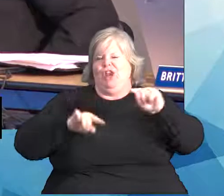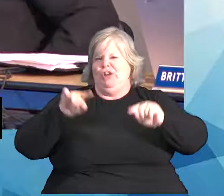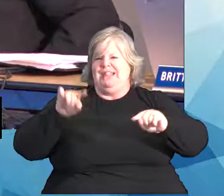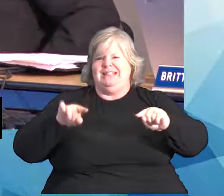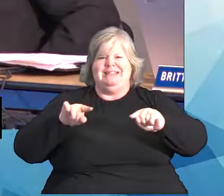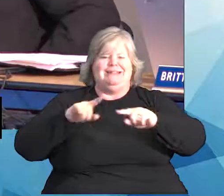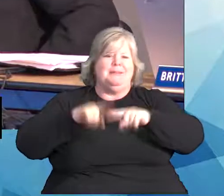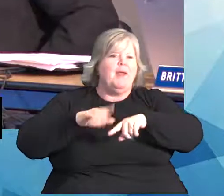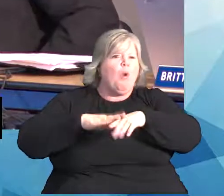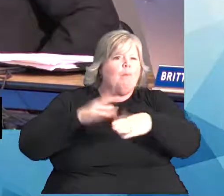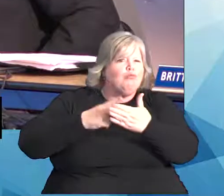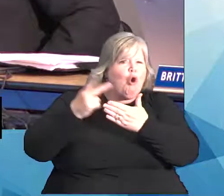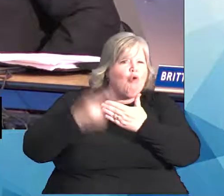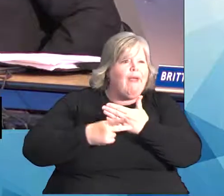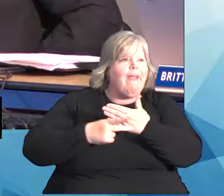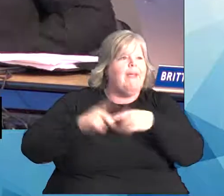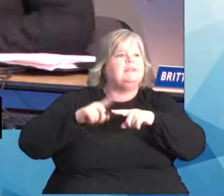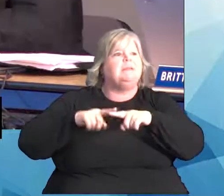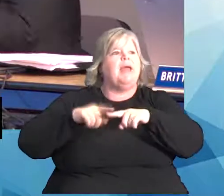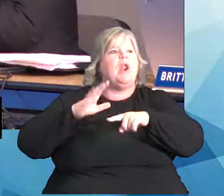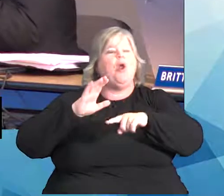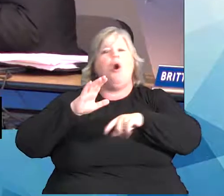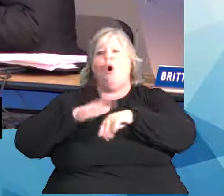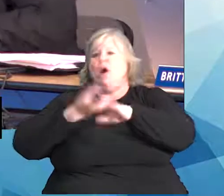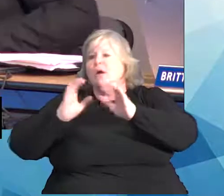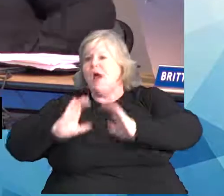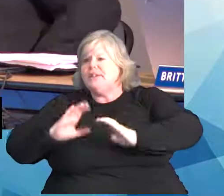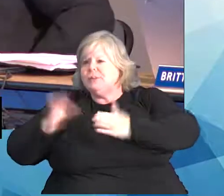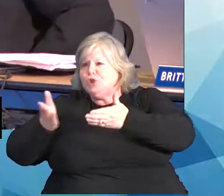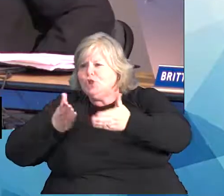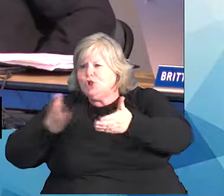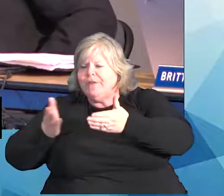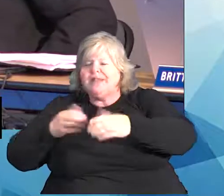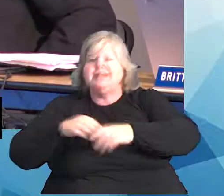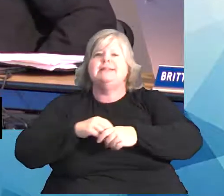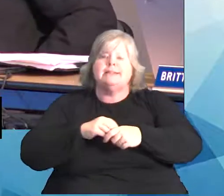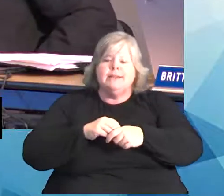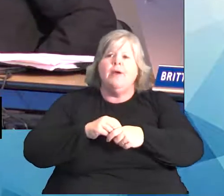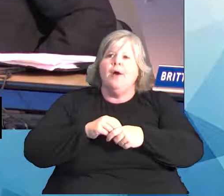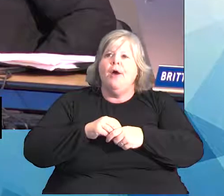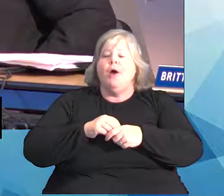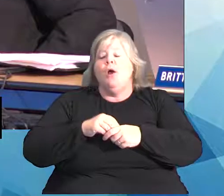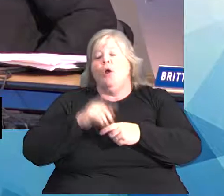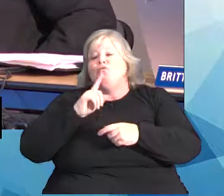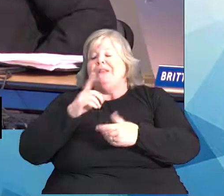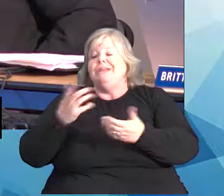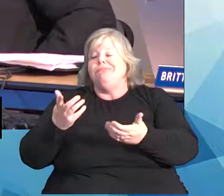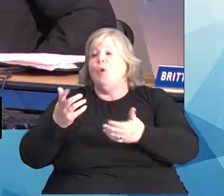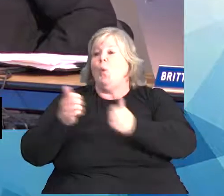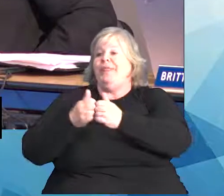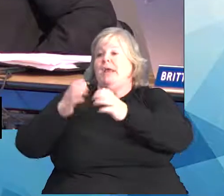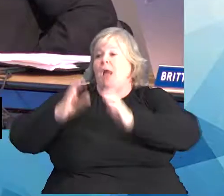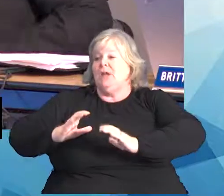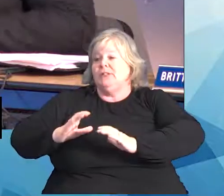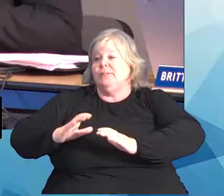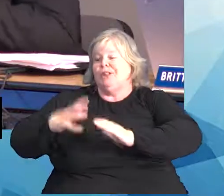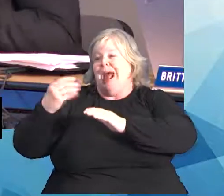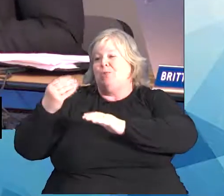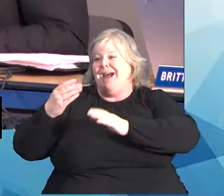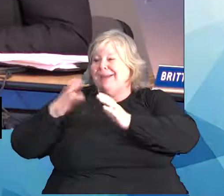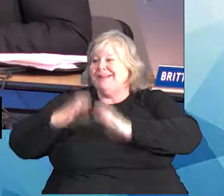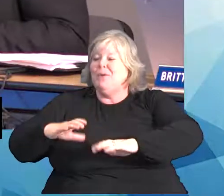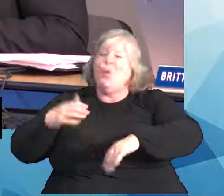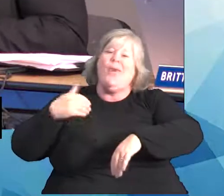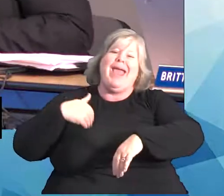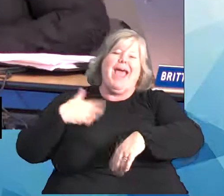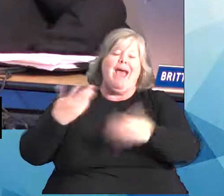some part depending on the customer service facing front. Obviously, there's more intake points for that. We have various functions, so we have dispute